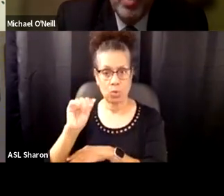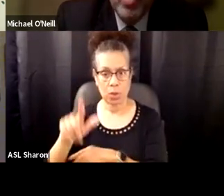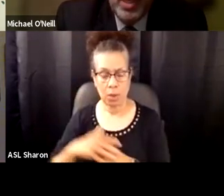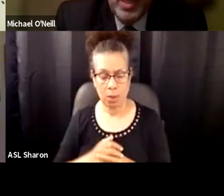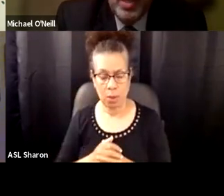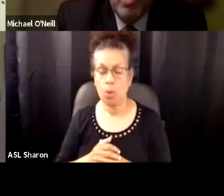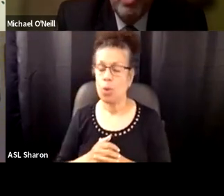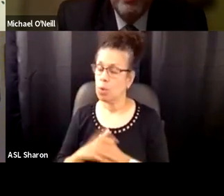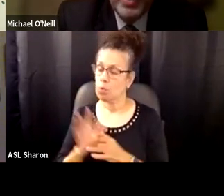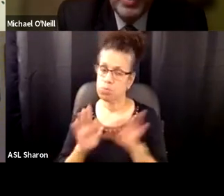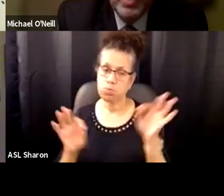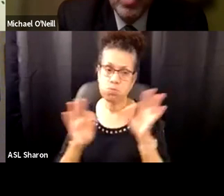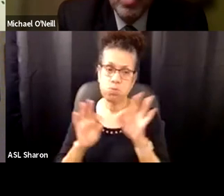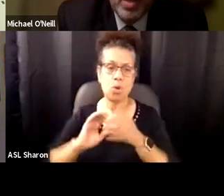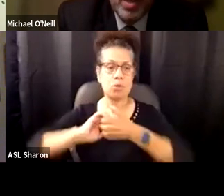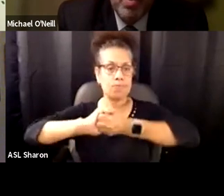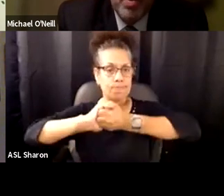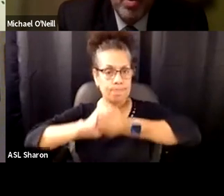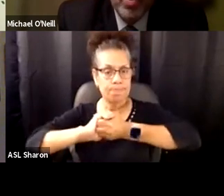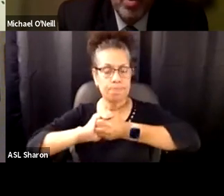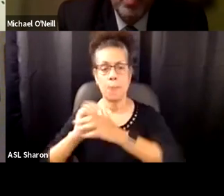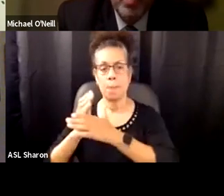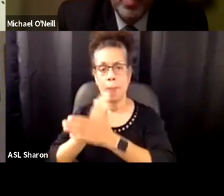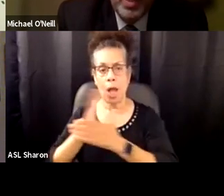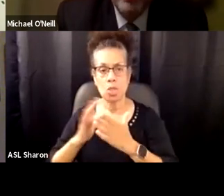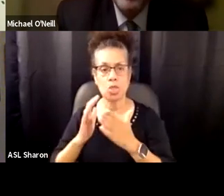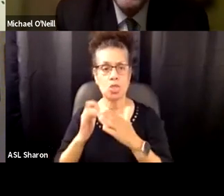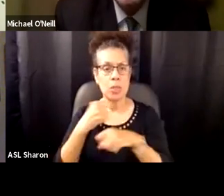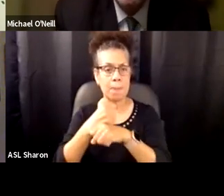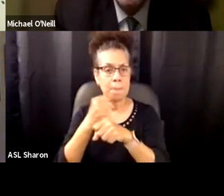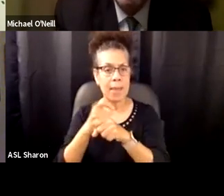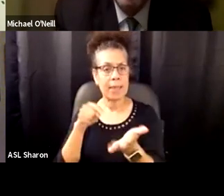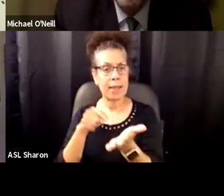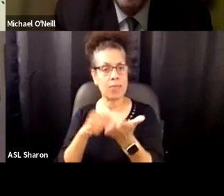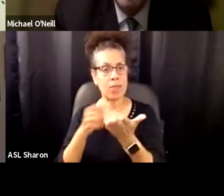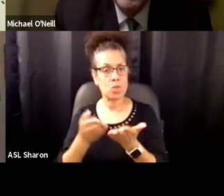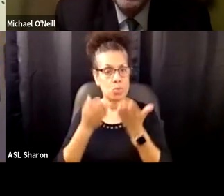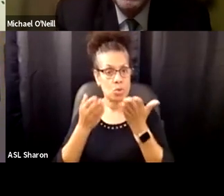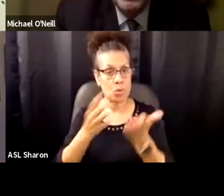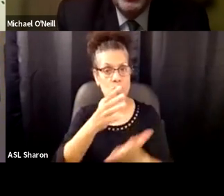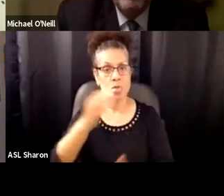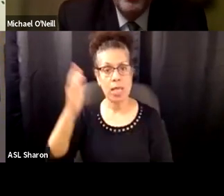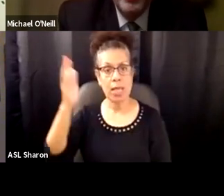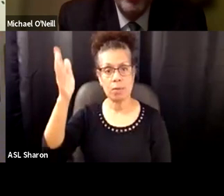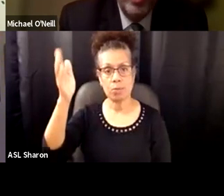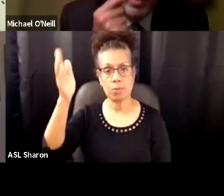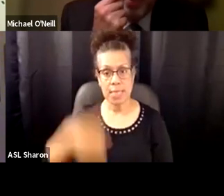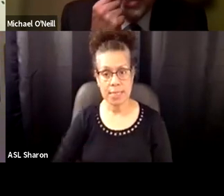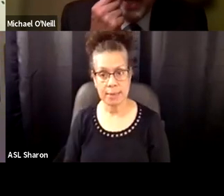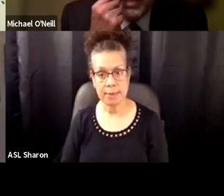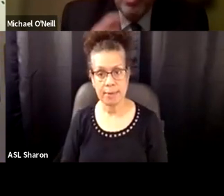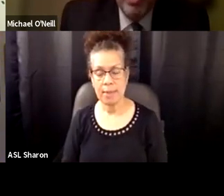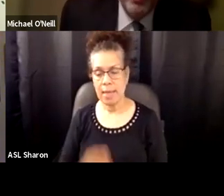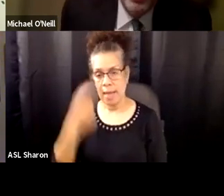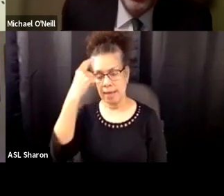partners in refining this uh proposal and presenting on the proposal i think of the work that